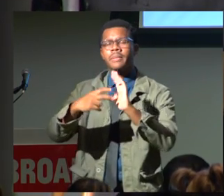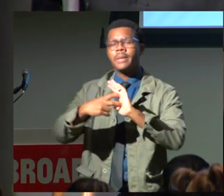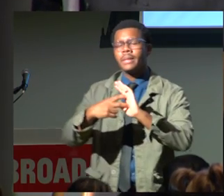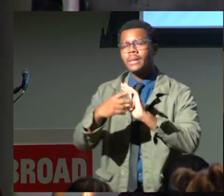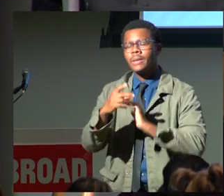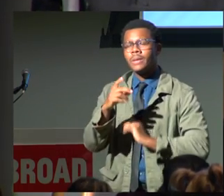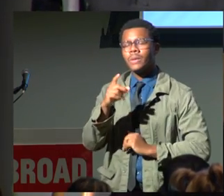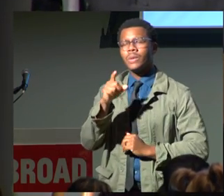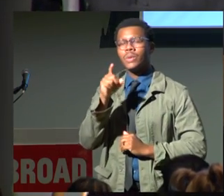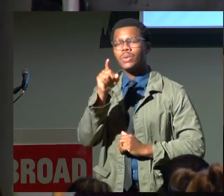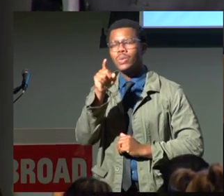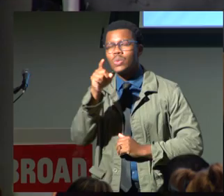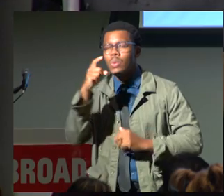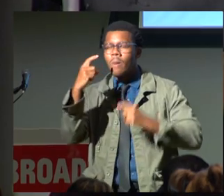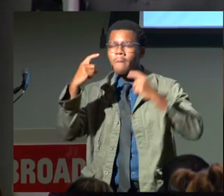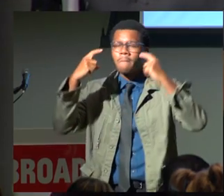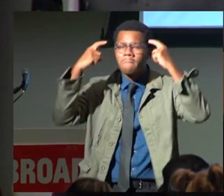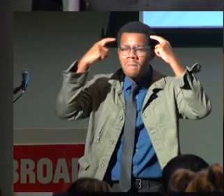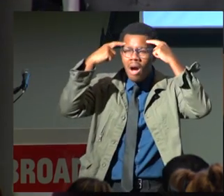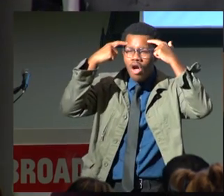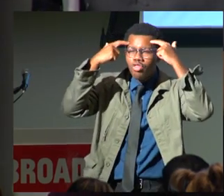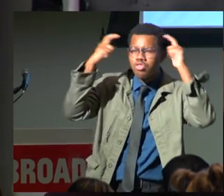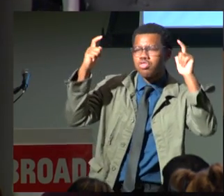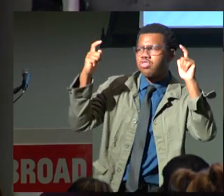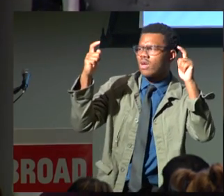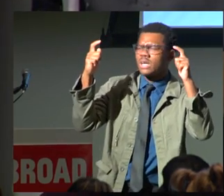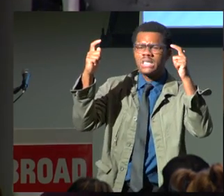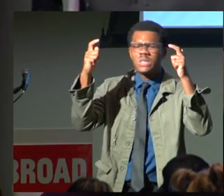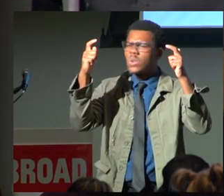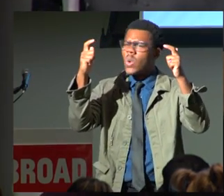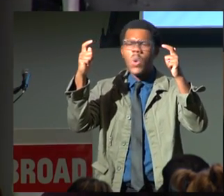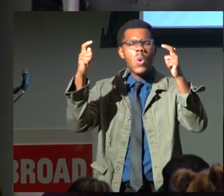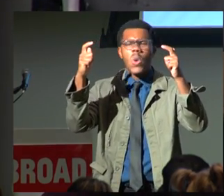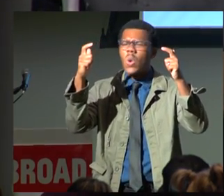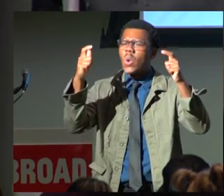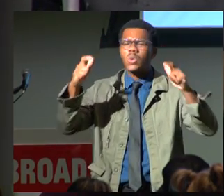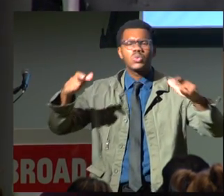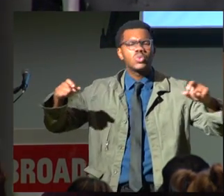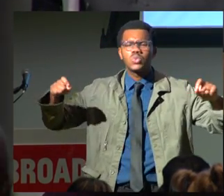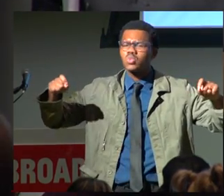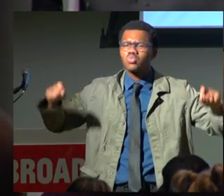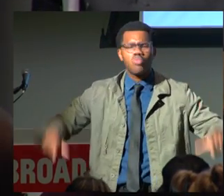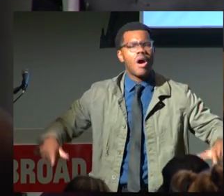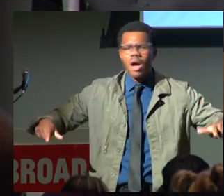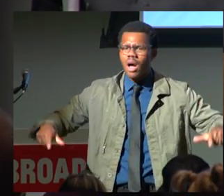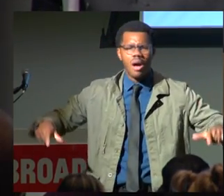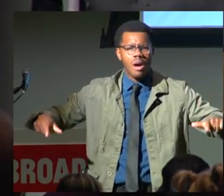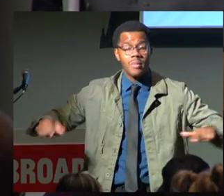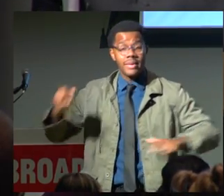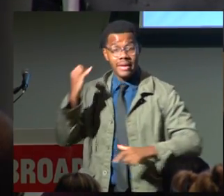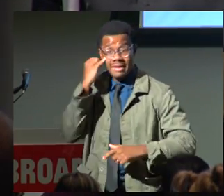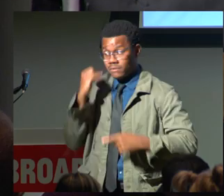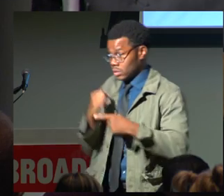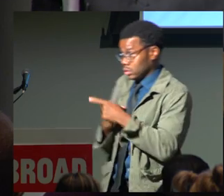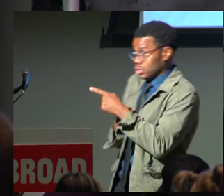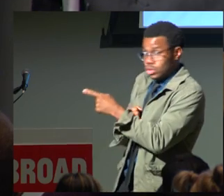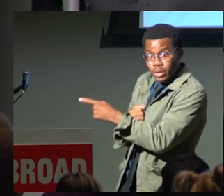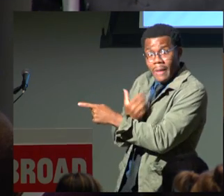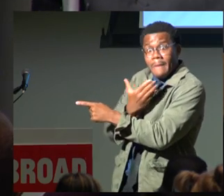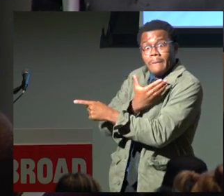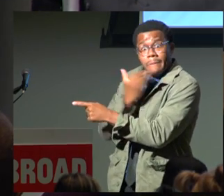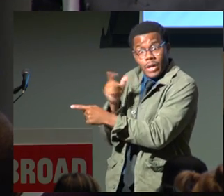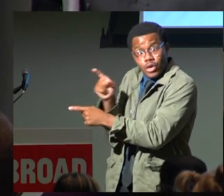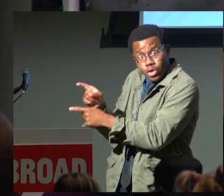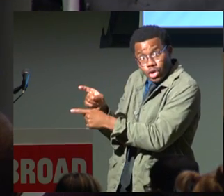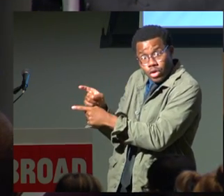you have to relinquish your ego. You can't let your ego get the best of you. If your partner is better at something, your partner should handle